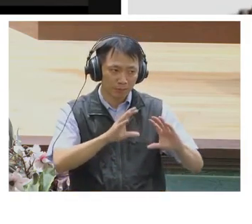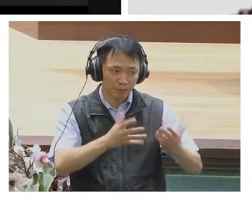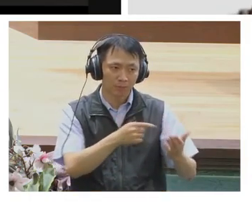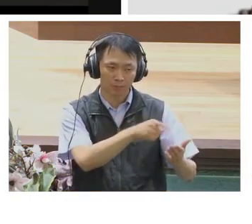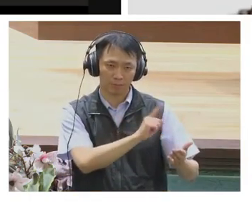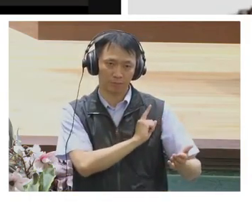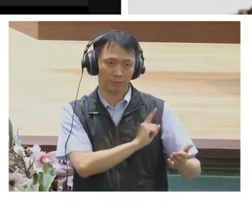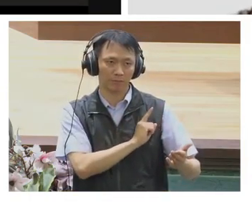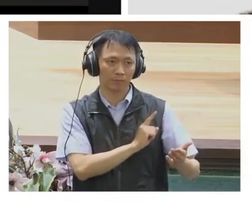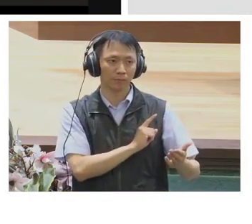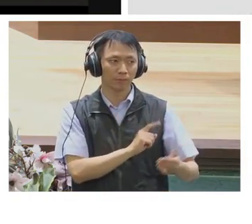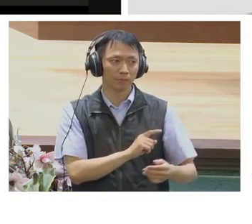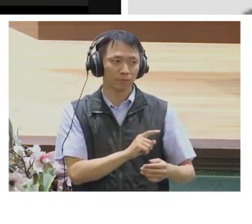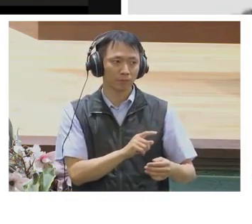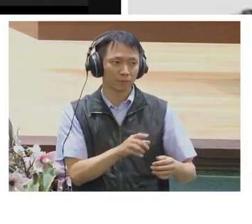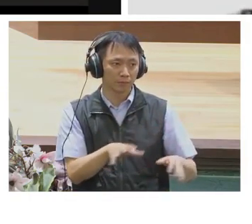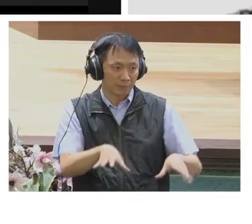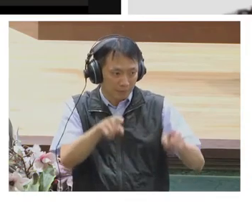in the very first wave,